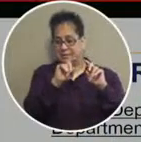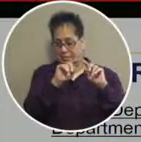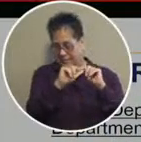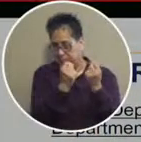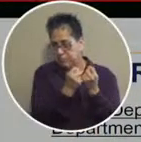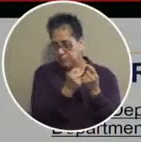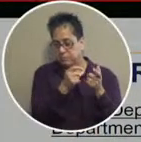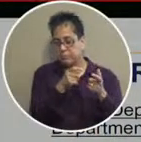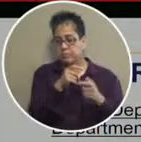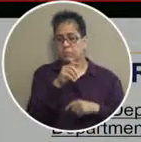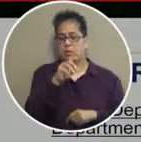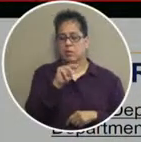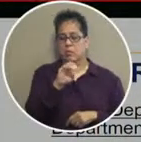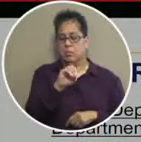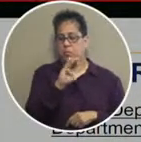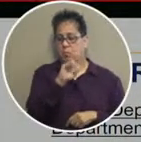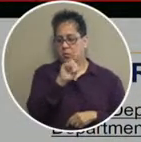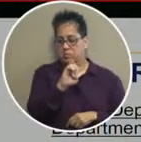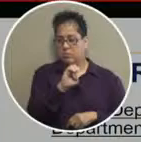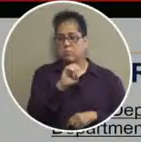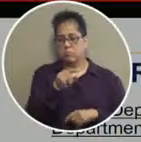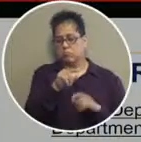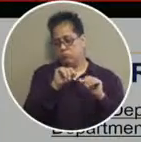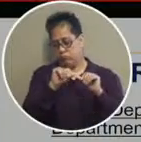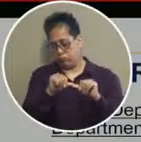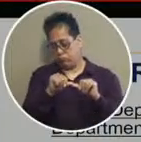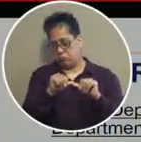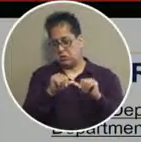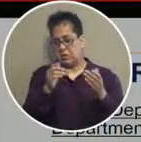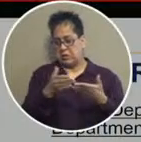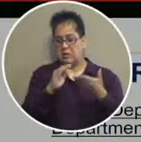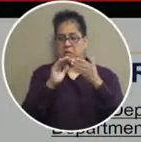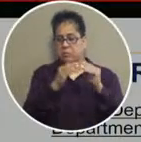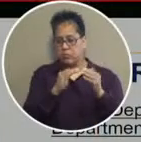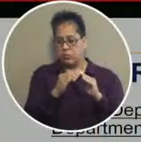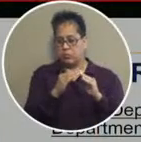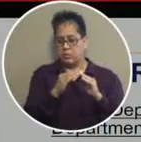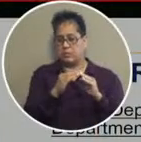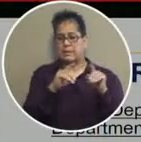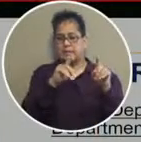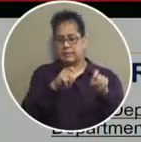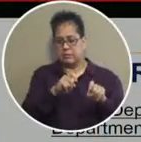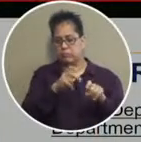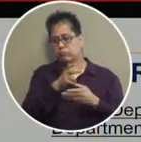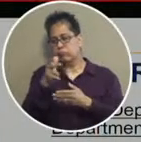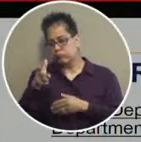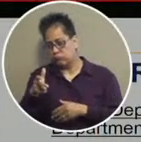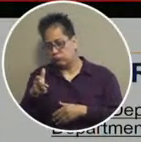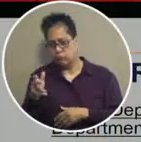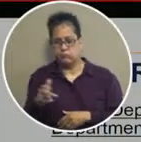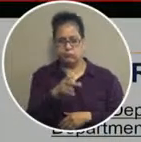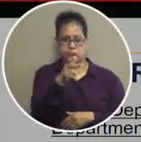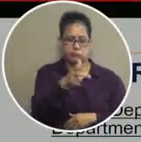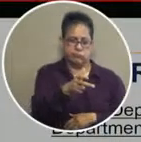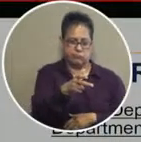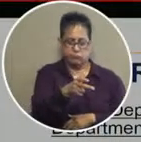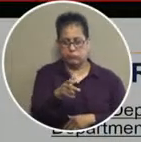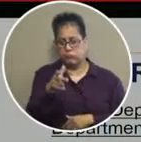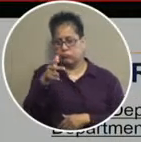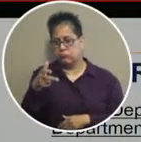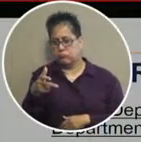in and they remain in the community, and because the testing and the demand has been at a level